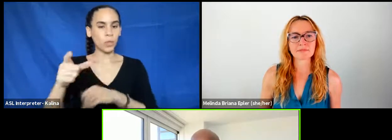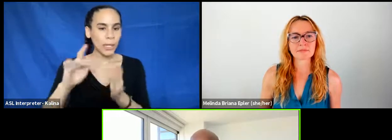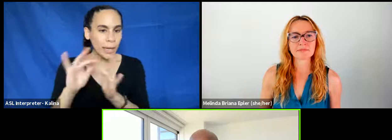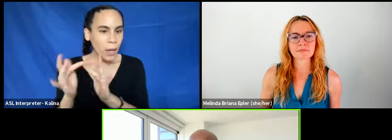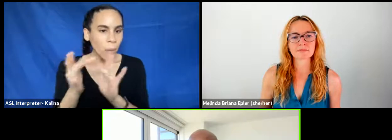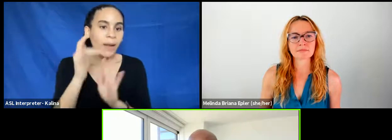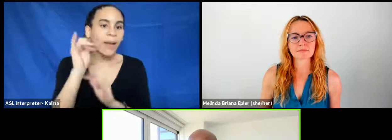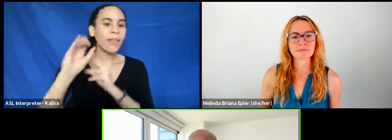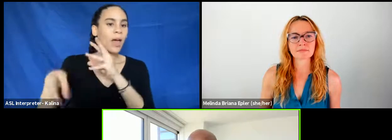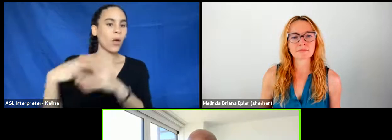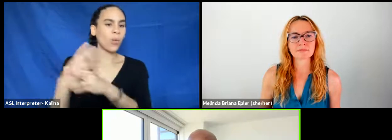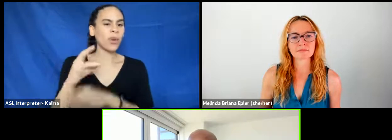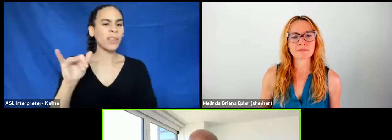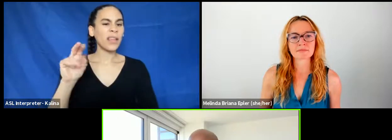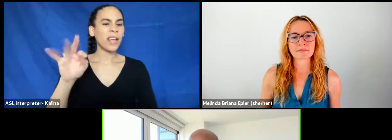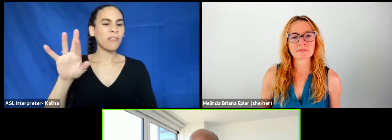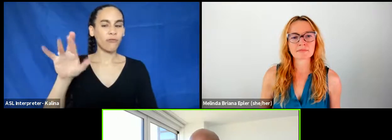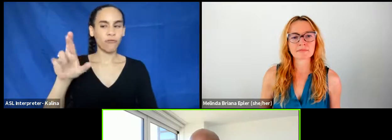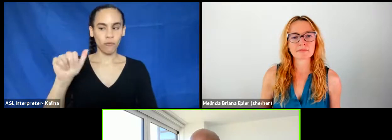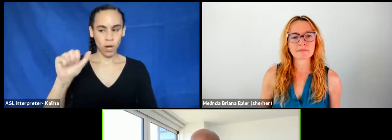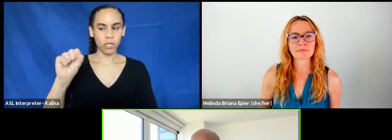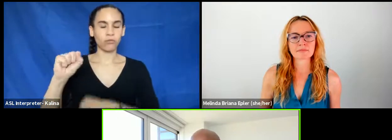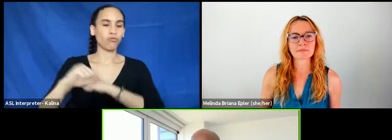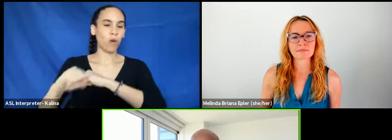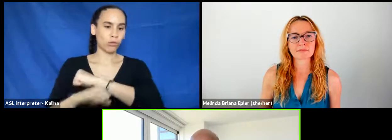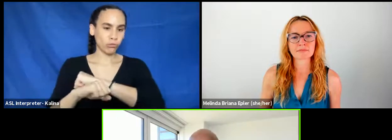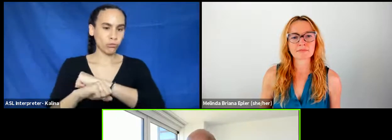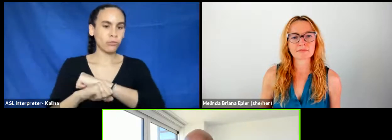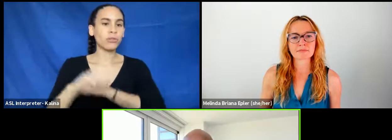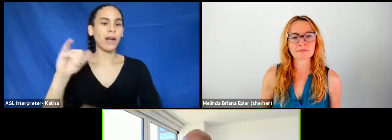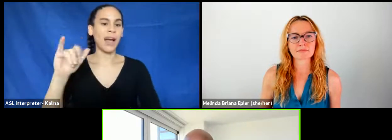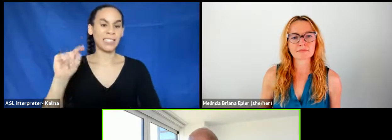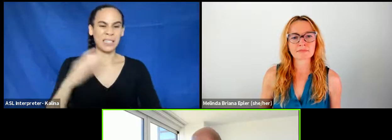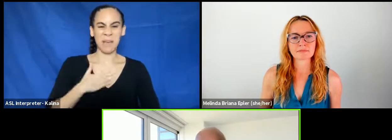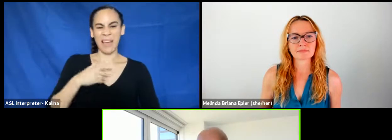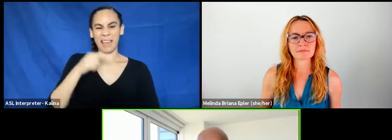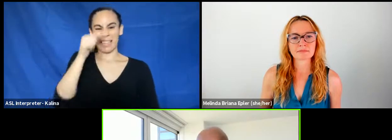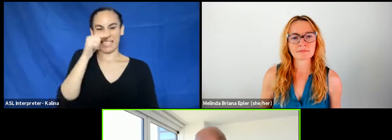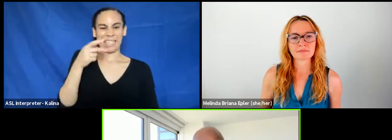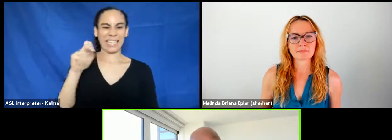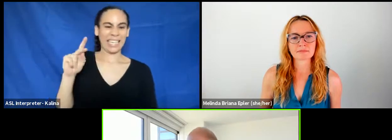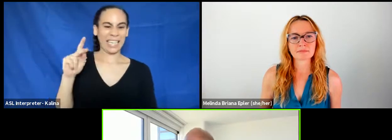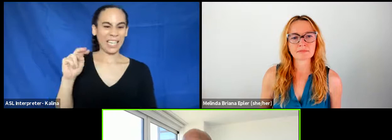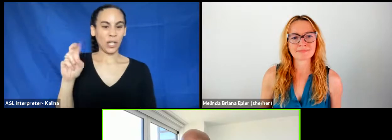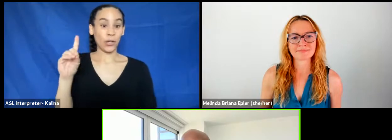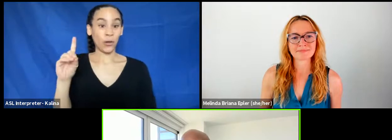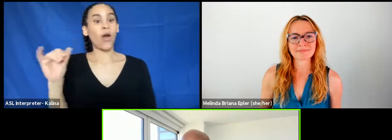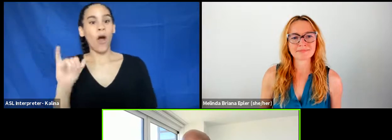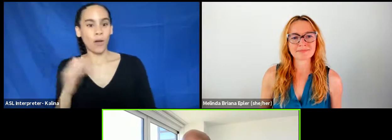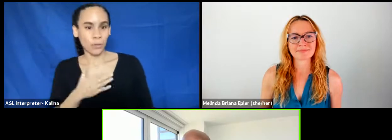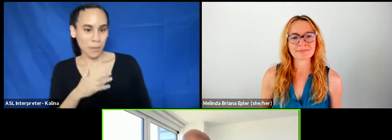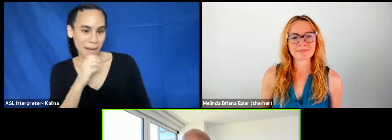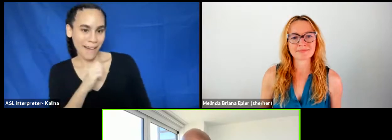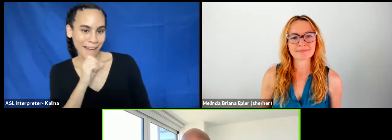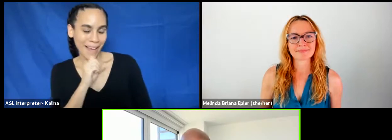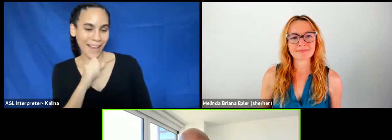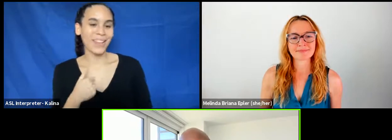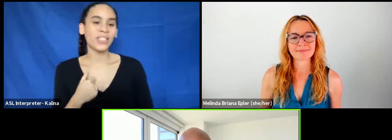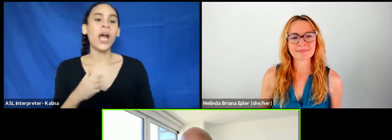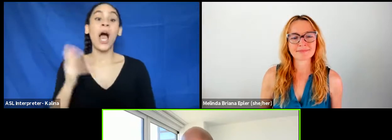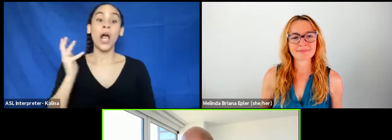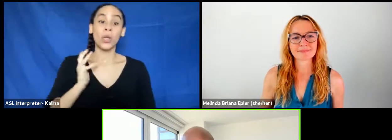whole world, infrastructure, IT. And kind of so my geek nerd cred, also my age, I used to go to